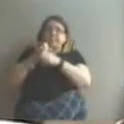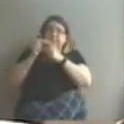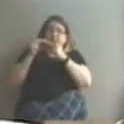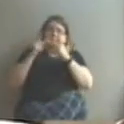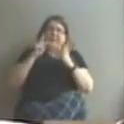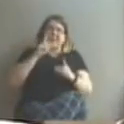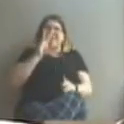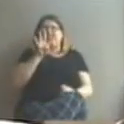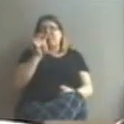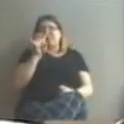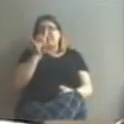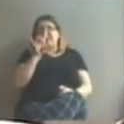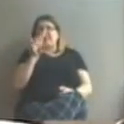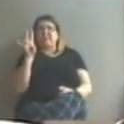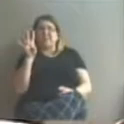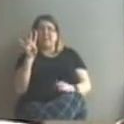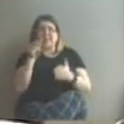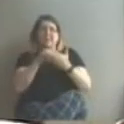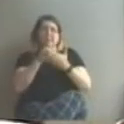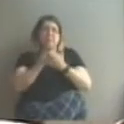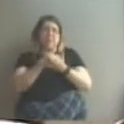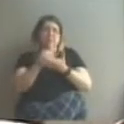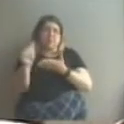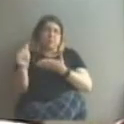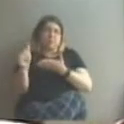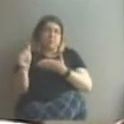was $487,000, and